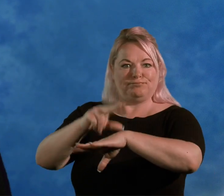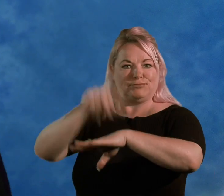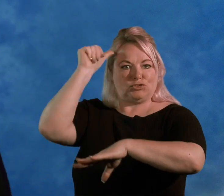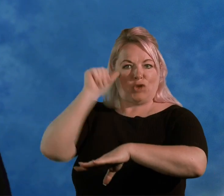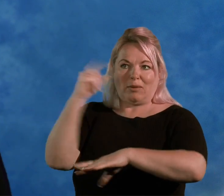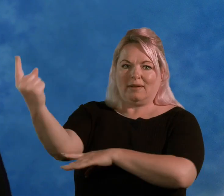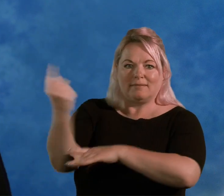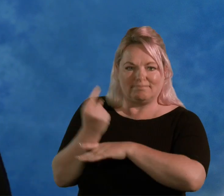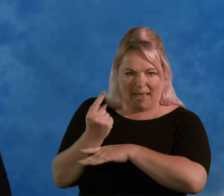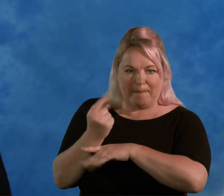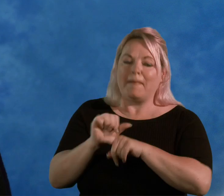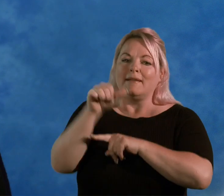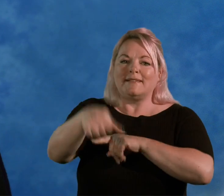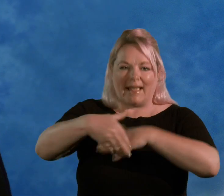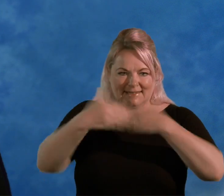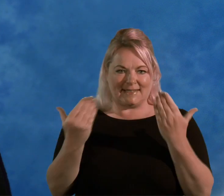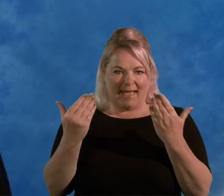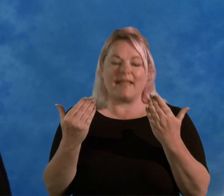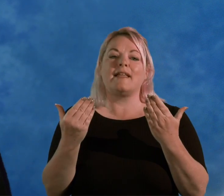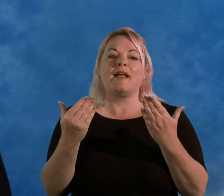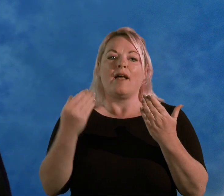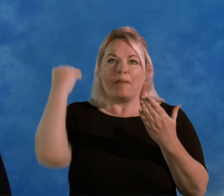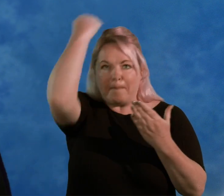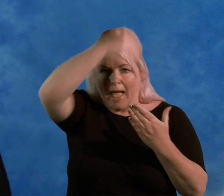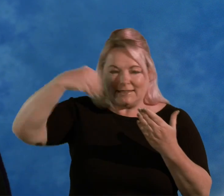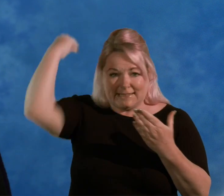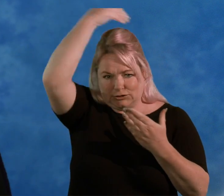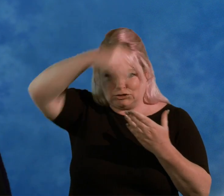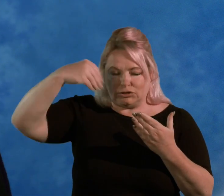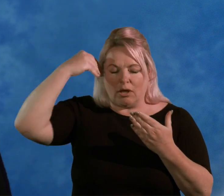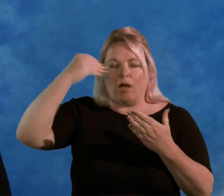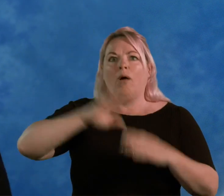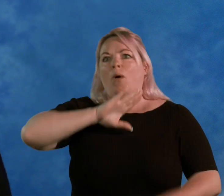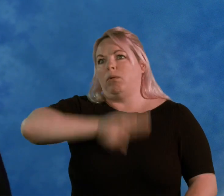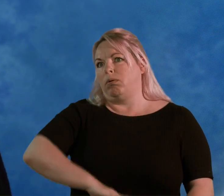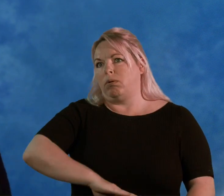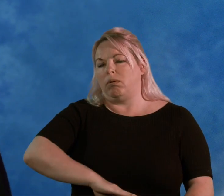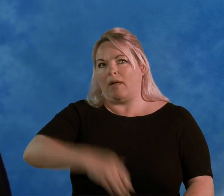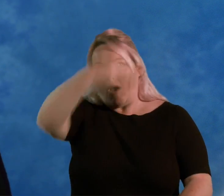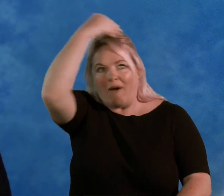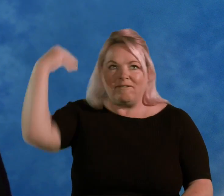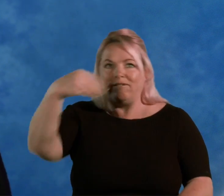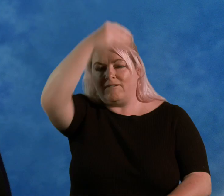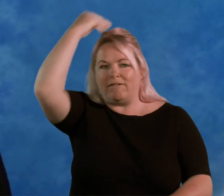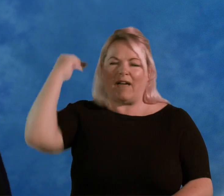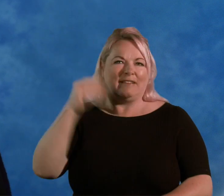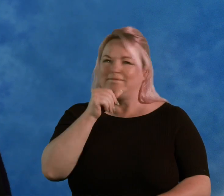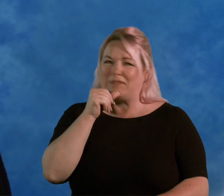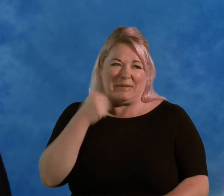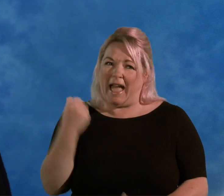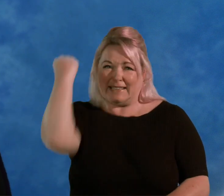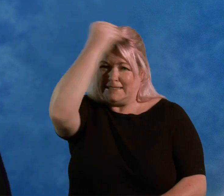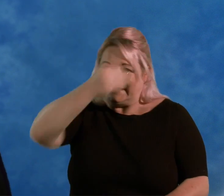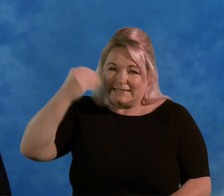see me the next day and took the bandage off, which was a great relief. That isn't very pleasant,